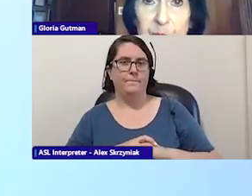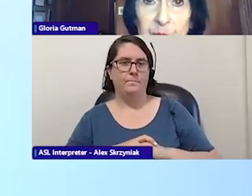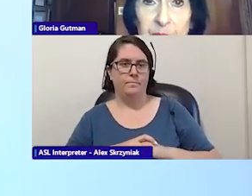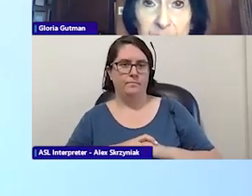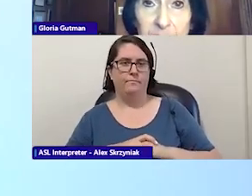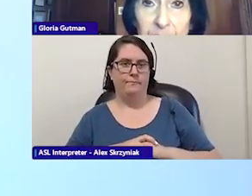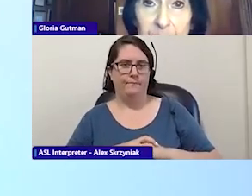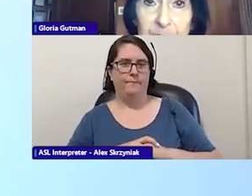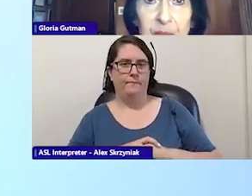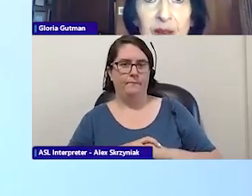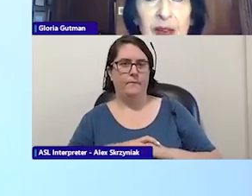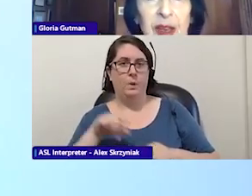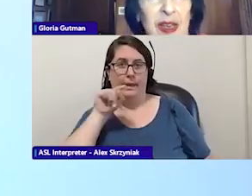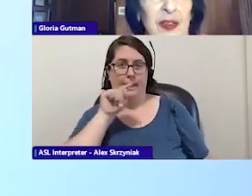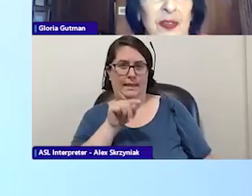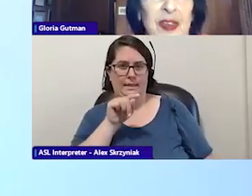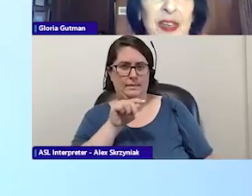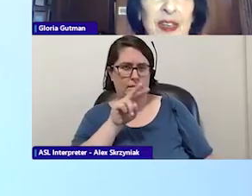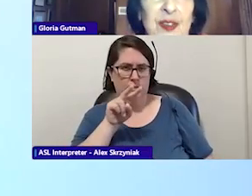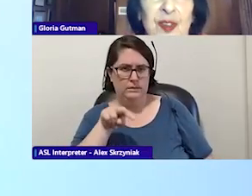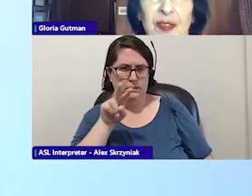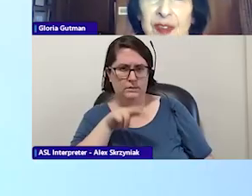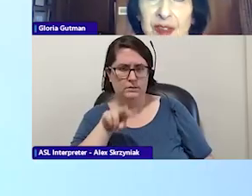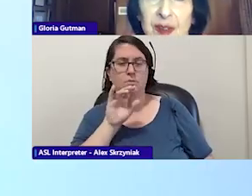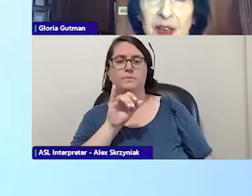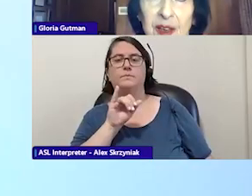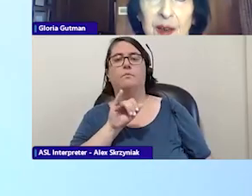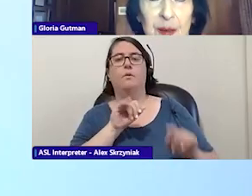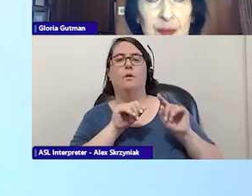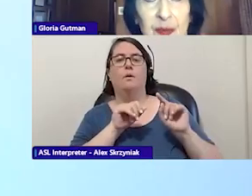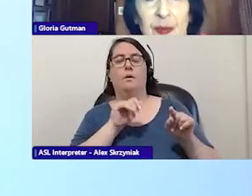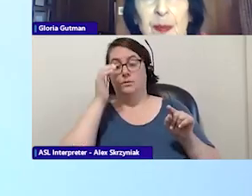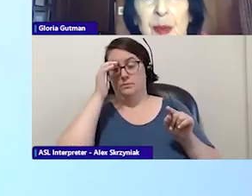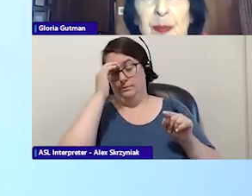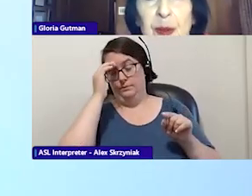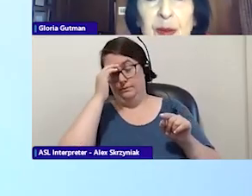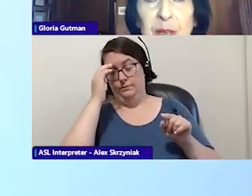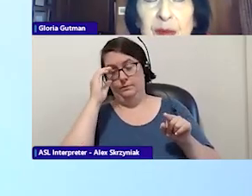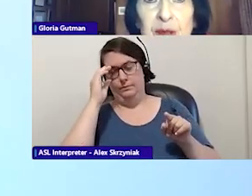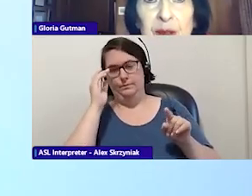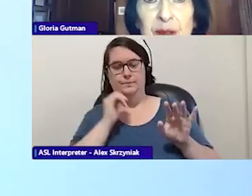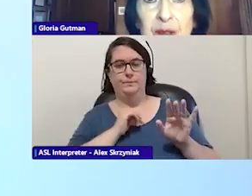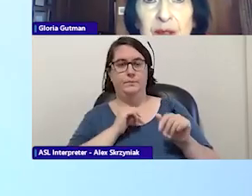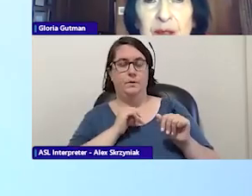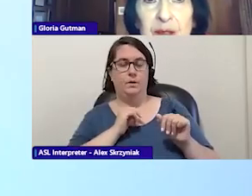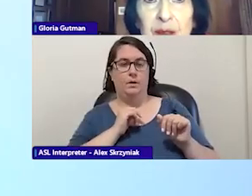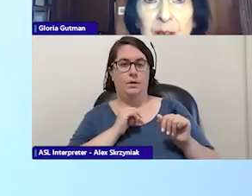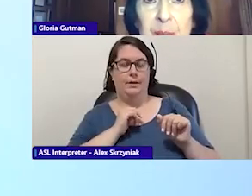What we see here is the people, like the